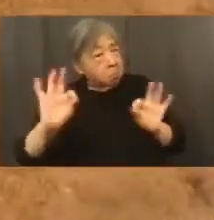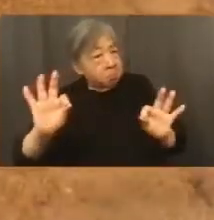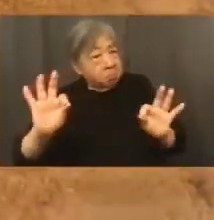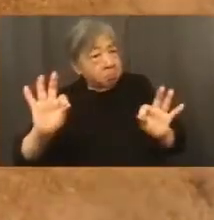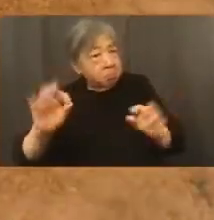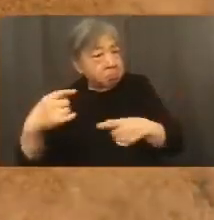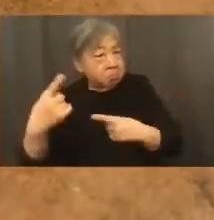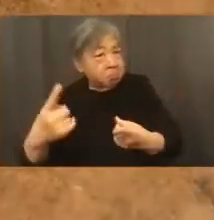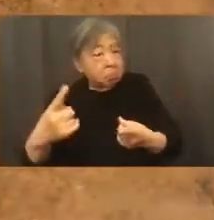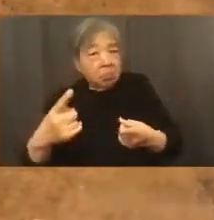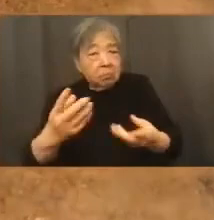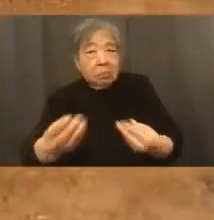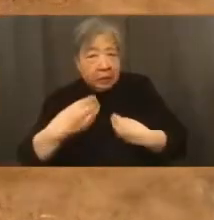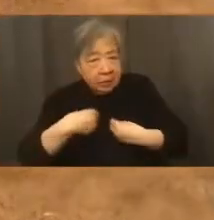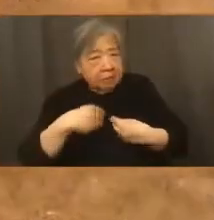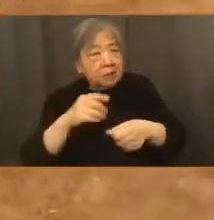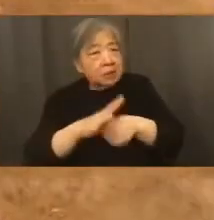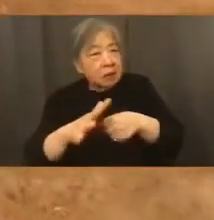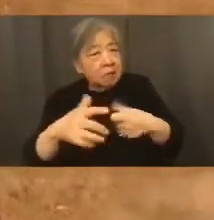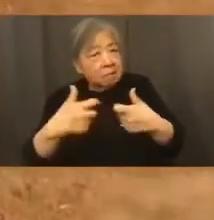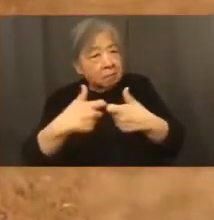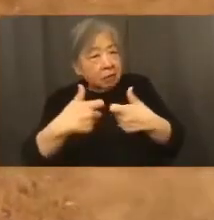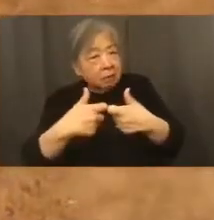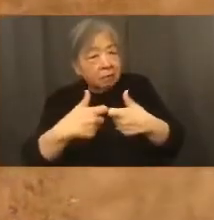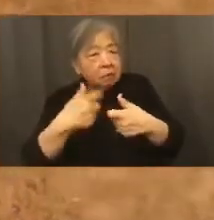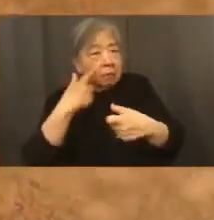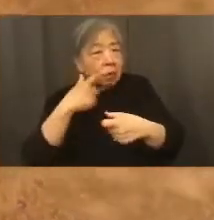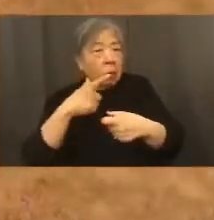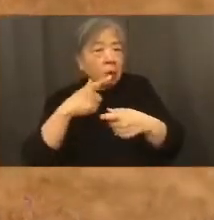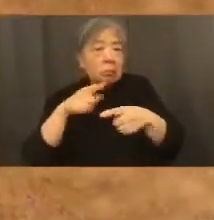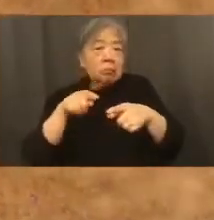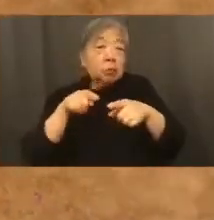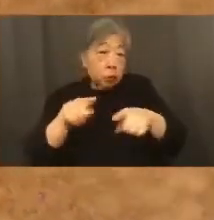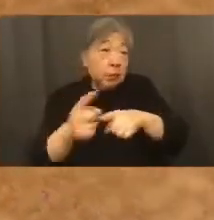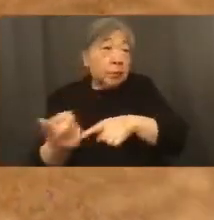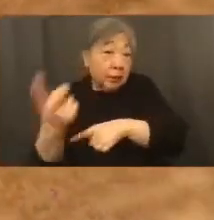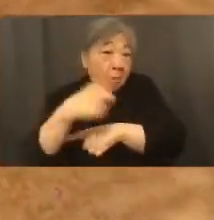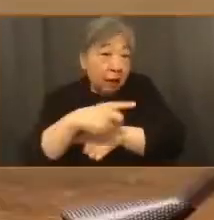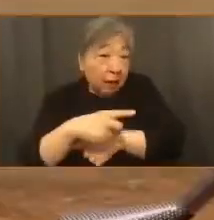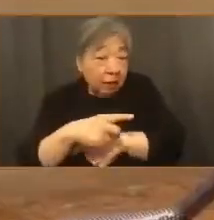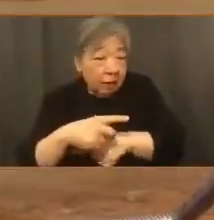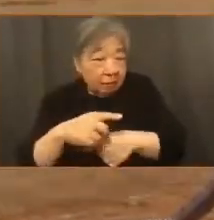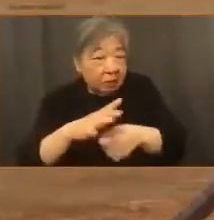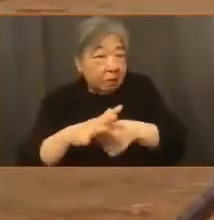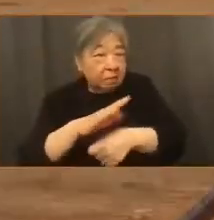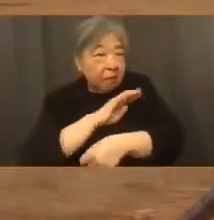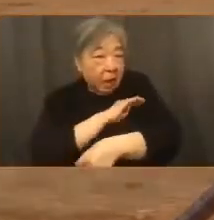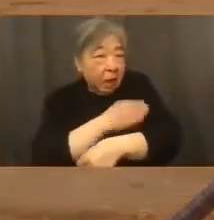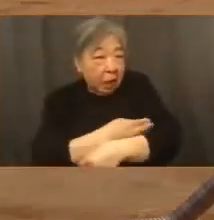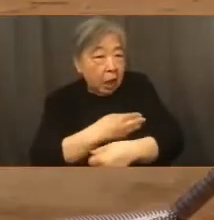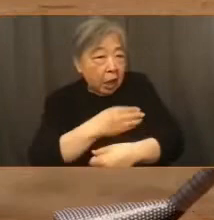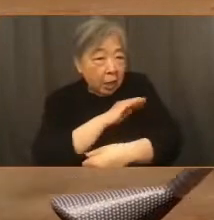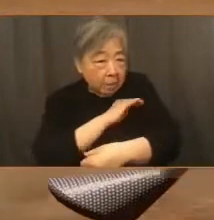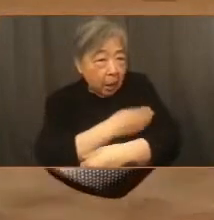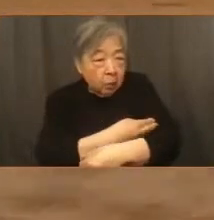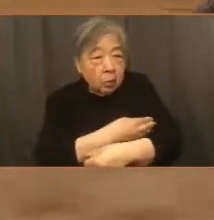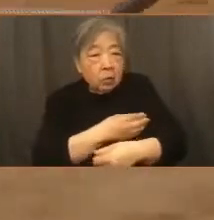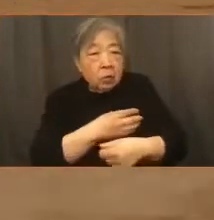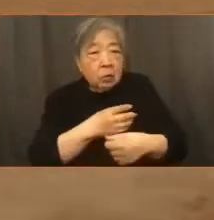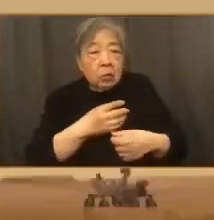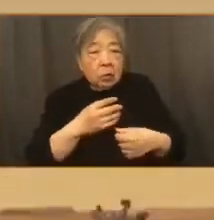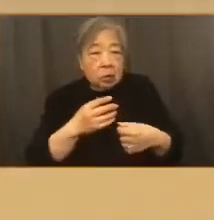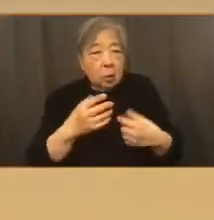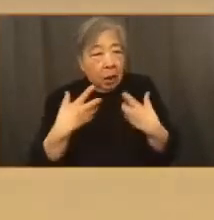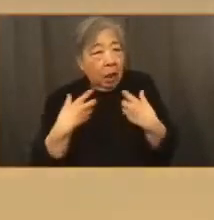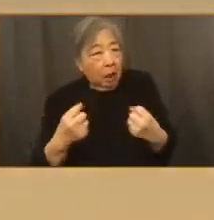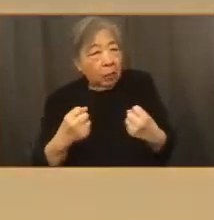plenty of charge for overnight, over the course of the day, so that we're ready and able and power healthy